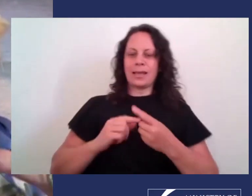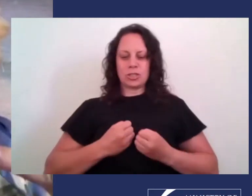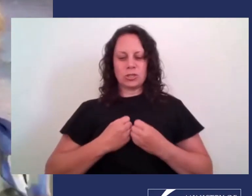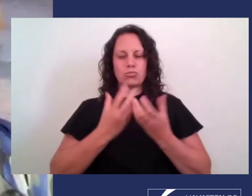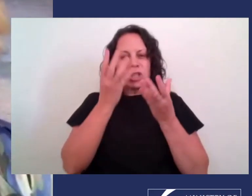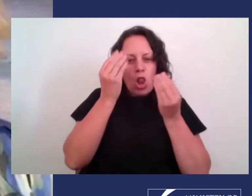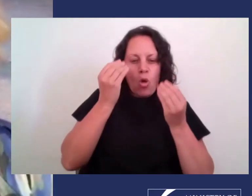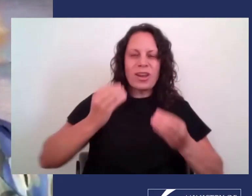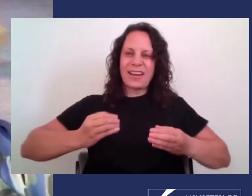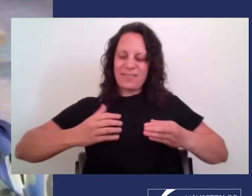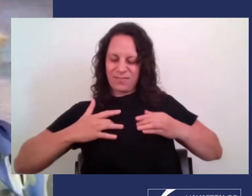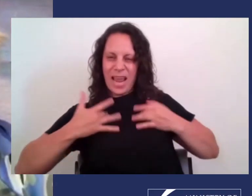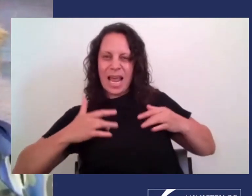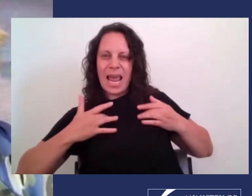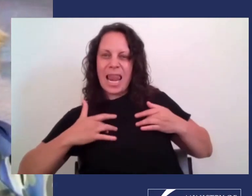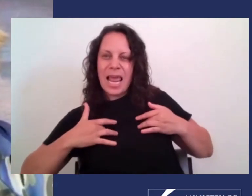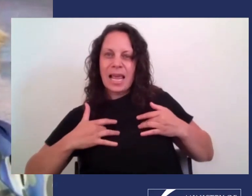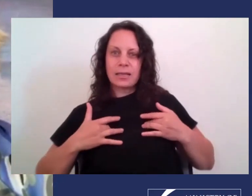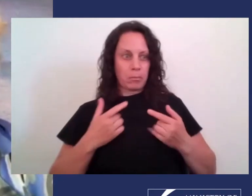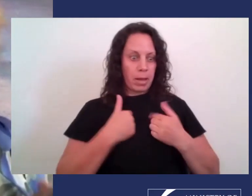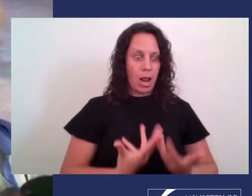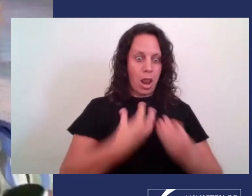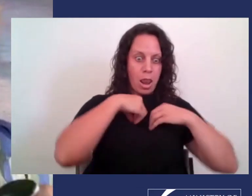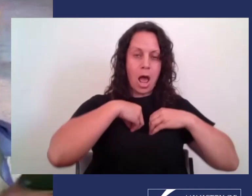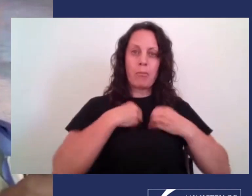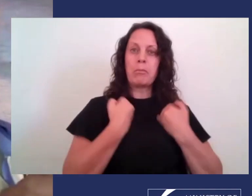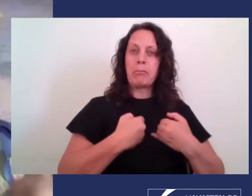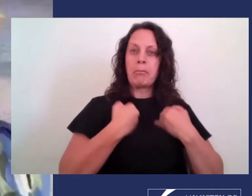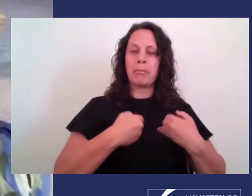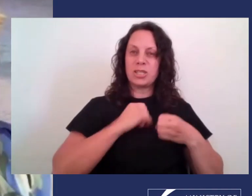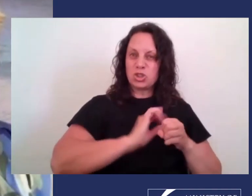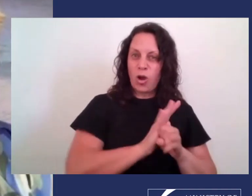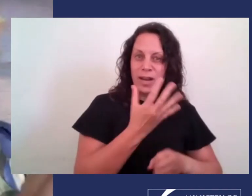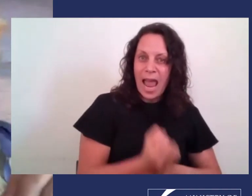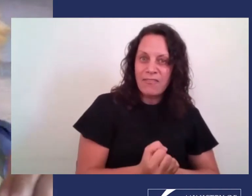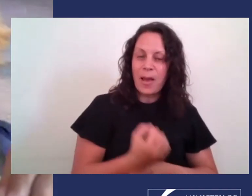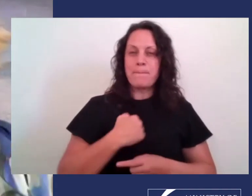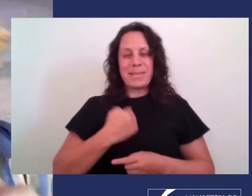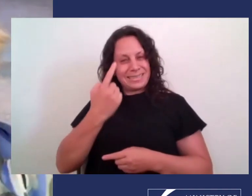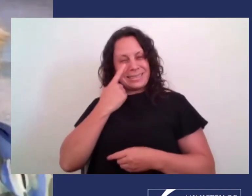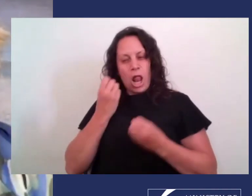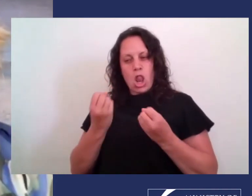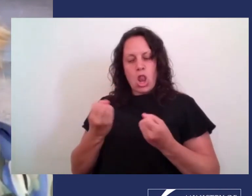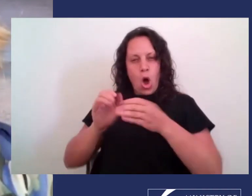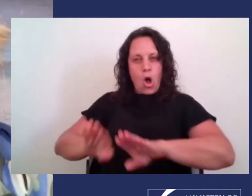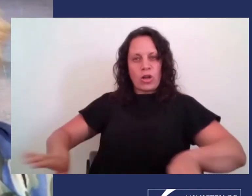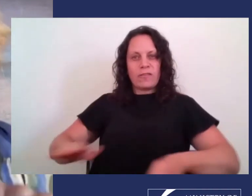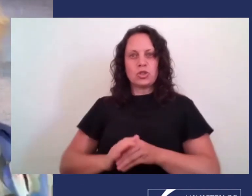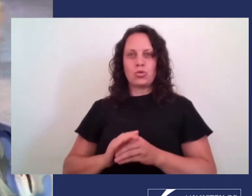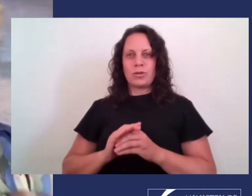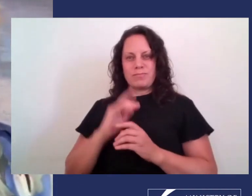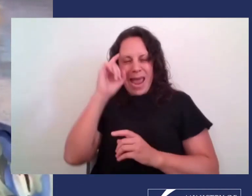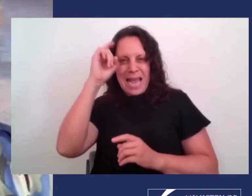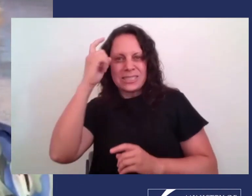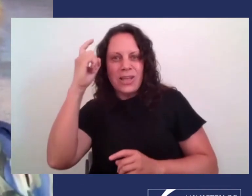learning, whether or not they've been sick with COVID. I'm seeing huge numbers of tamariki with extreme anxiety and low mood